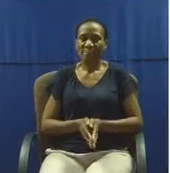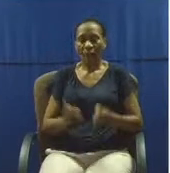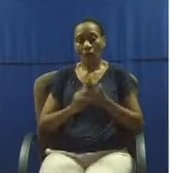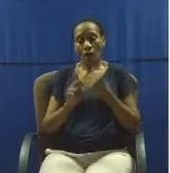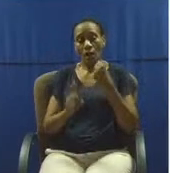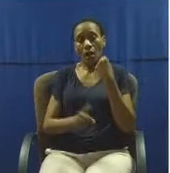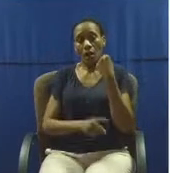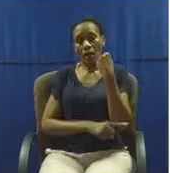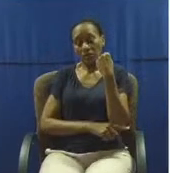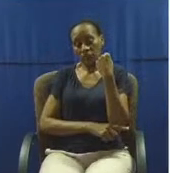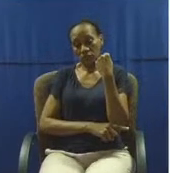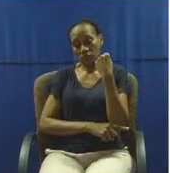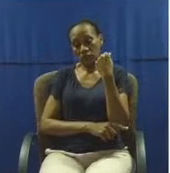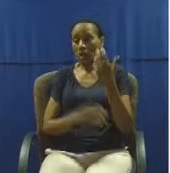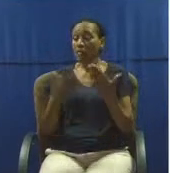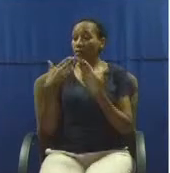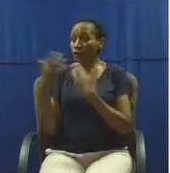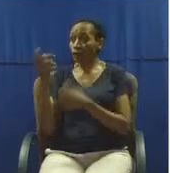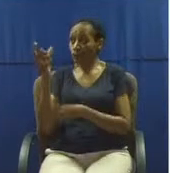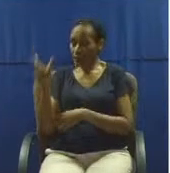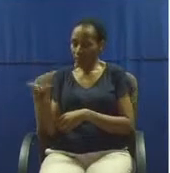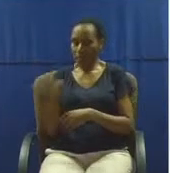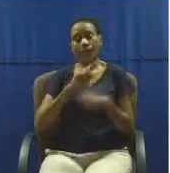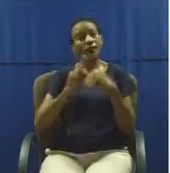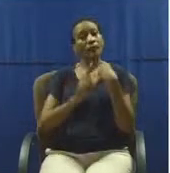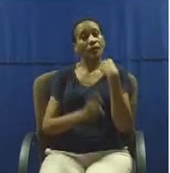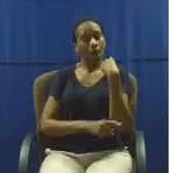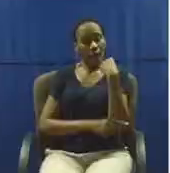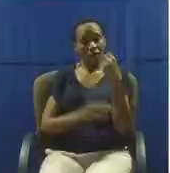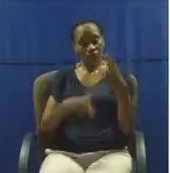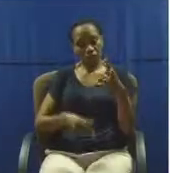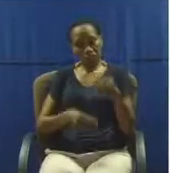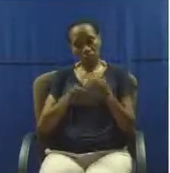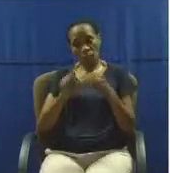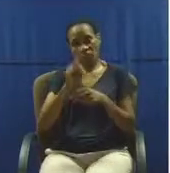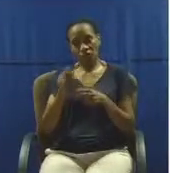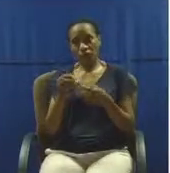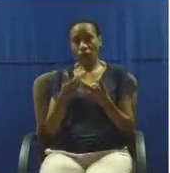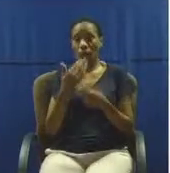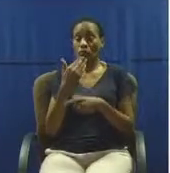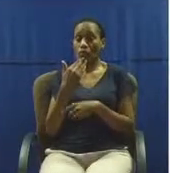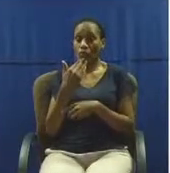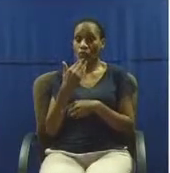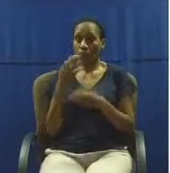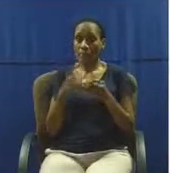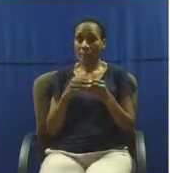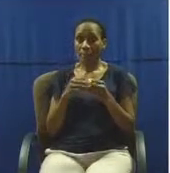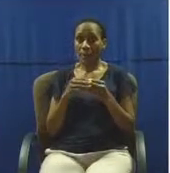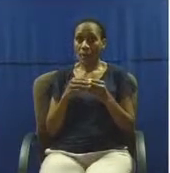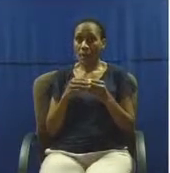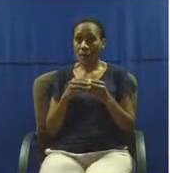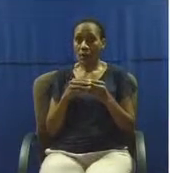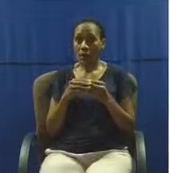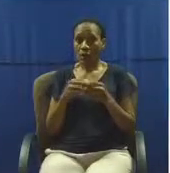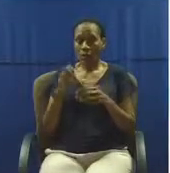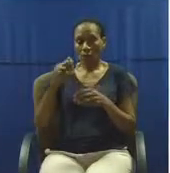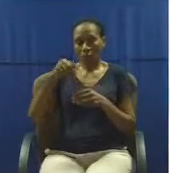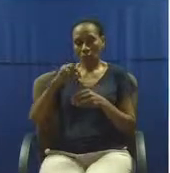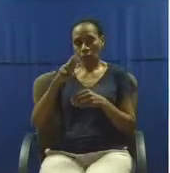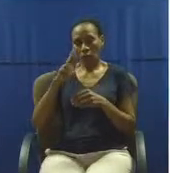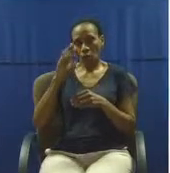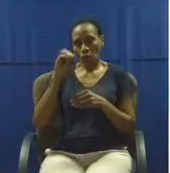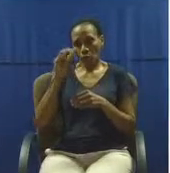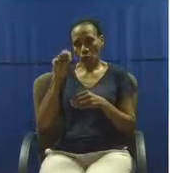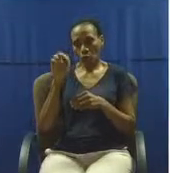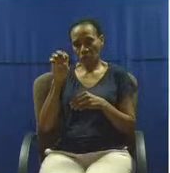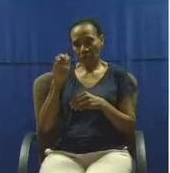Thank you, Honorable Speaker. The last supplementary question will be raised by the Honorable P.J. Groenewald from